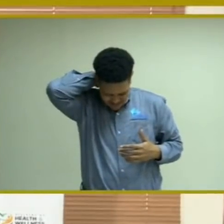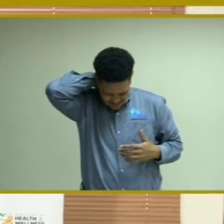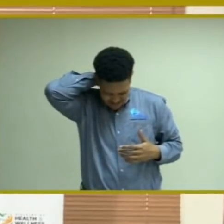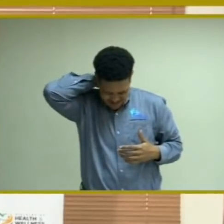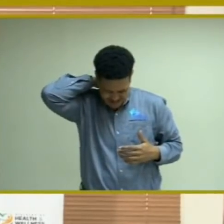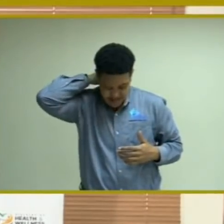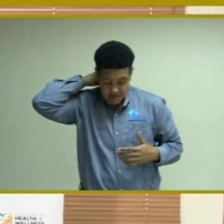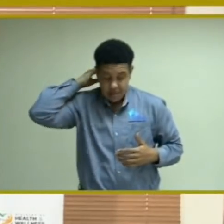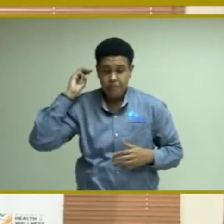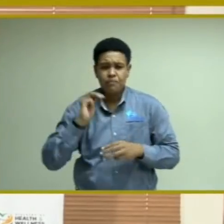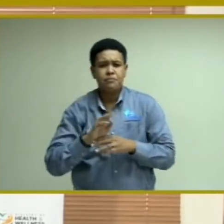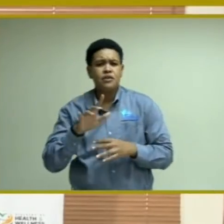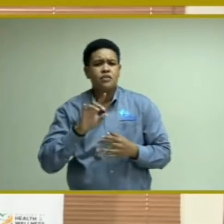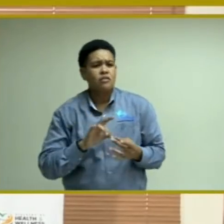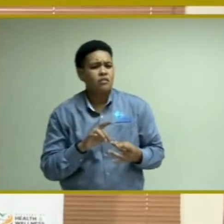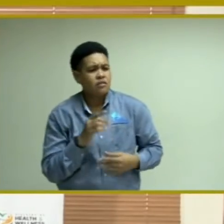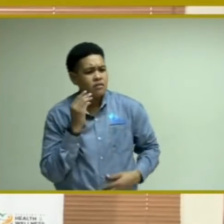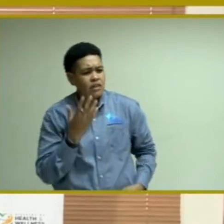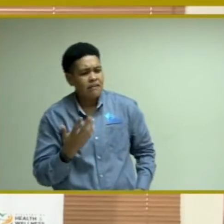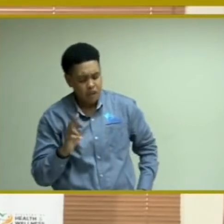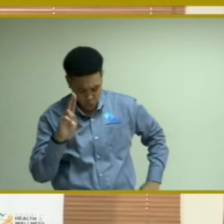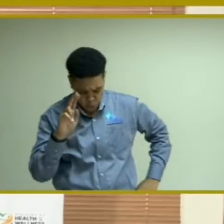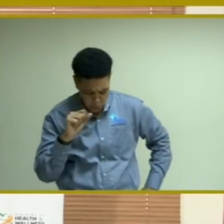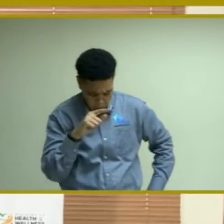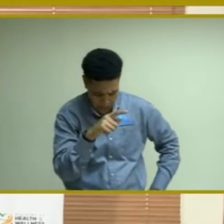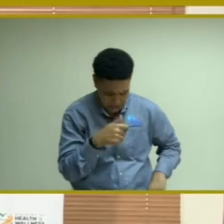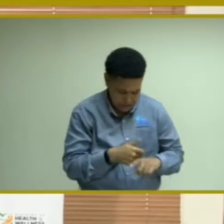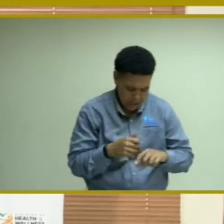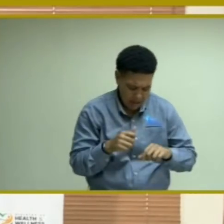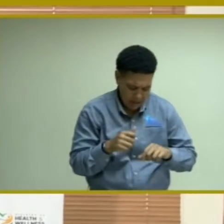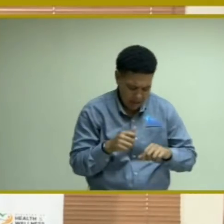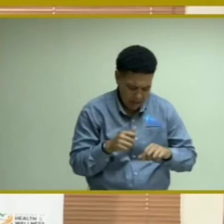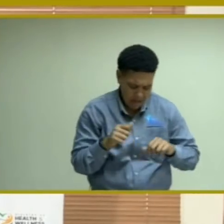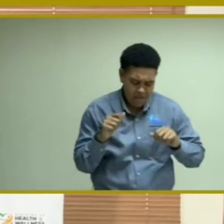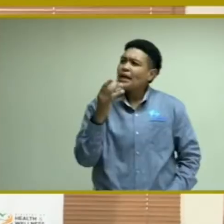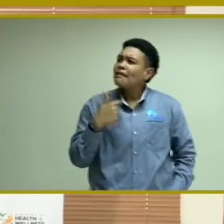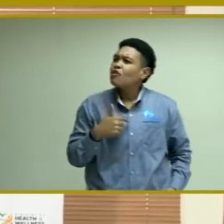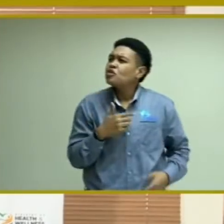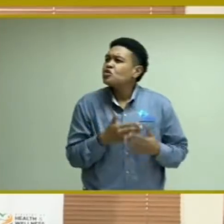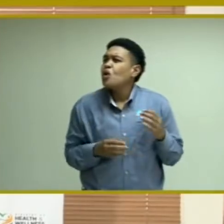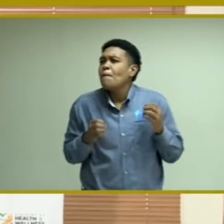Also, Minister, you mentioned that the US is likely to give us